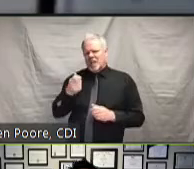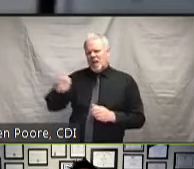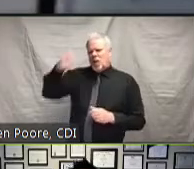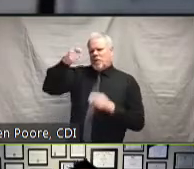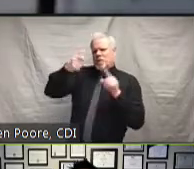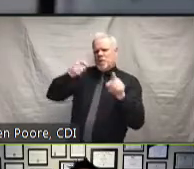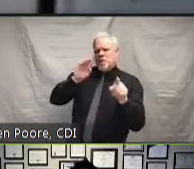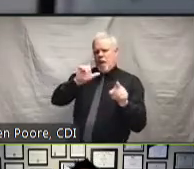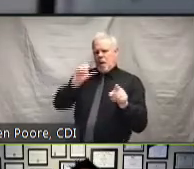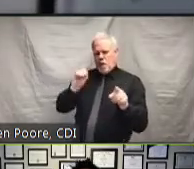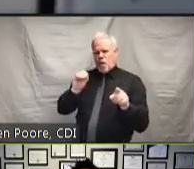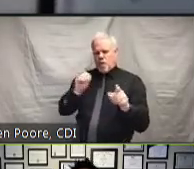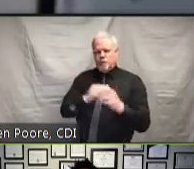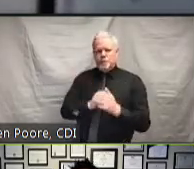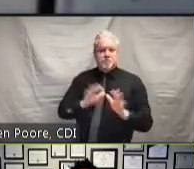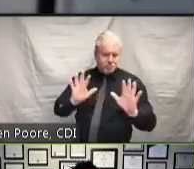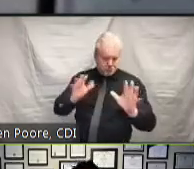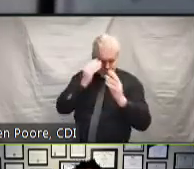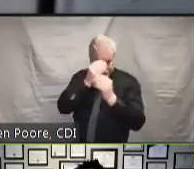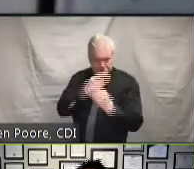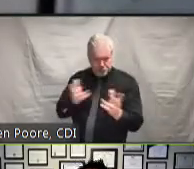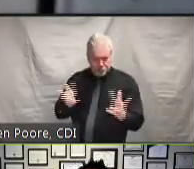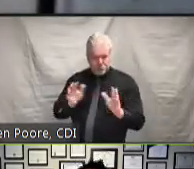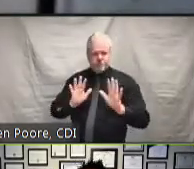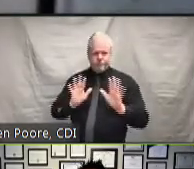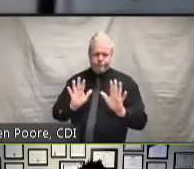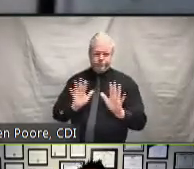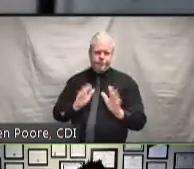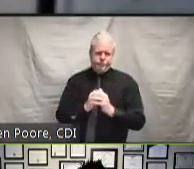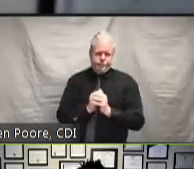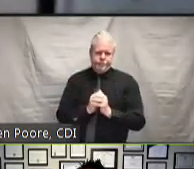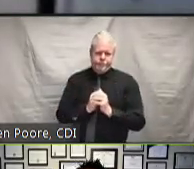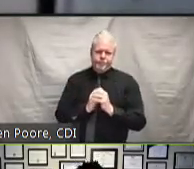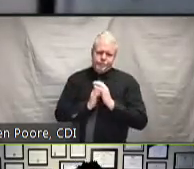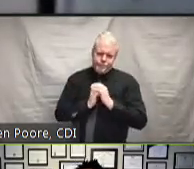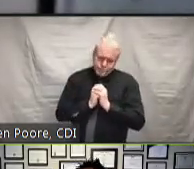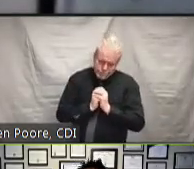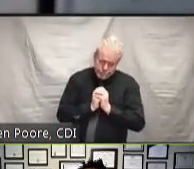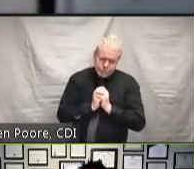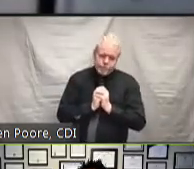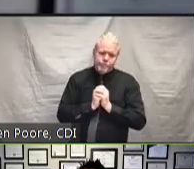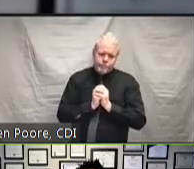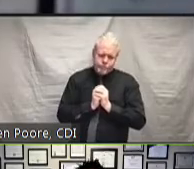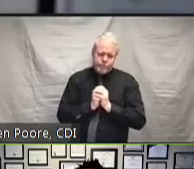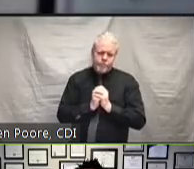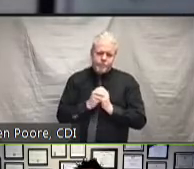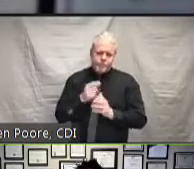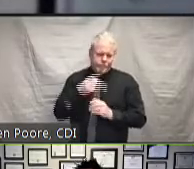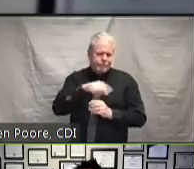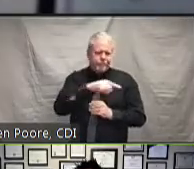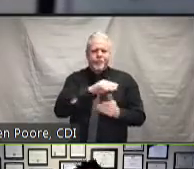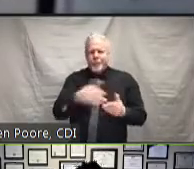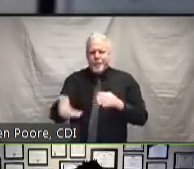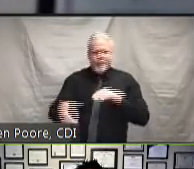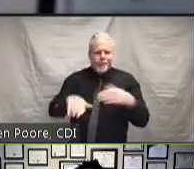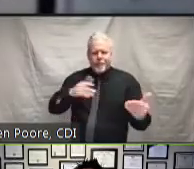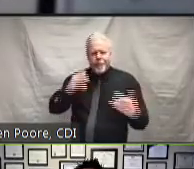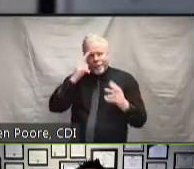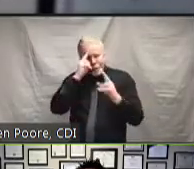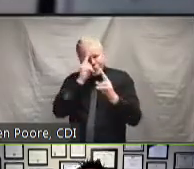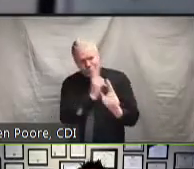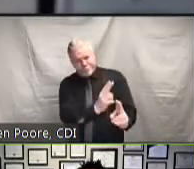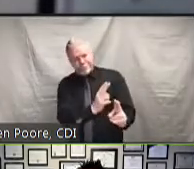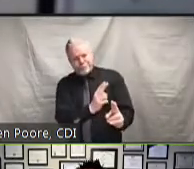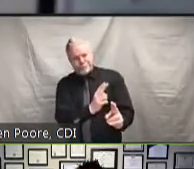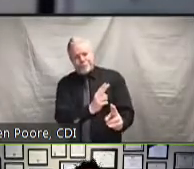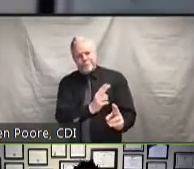lost here in Monroe County since the beginning of this pandemic. I've had the privilege of caring for many of these families in the hospital in my